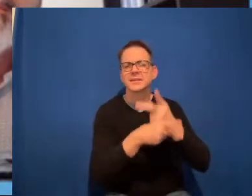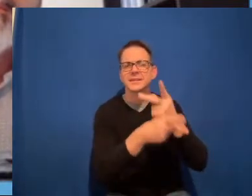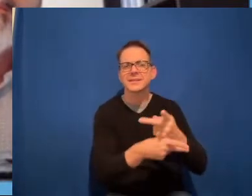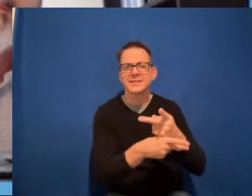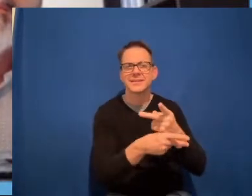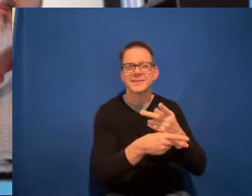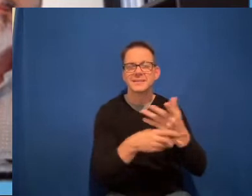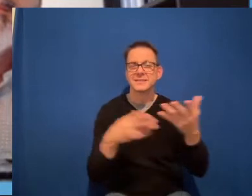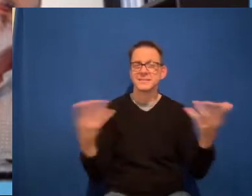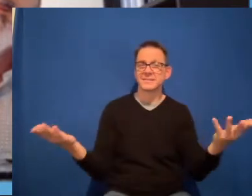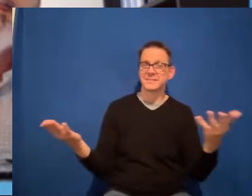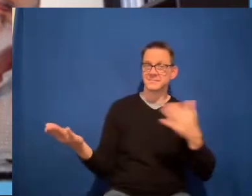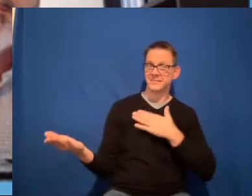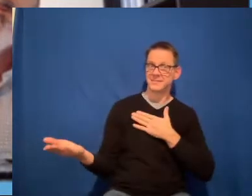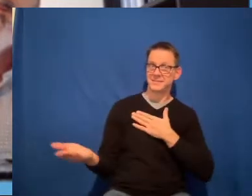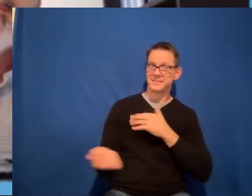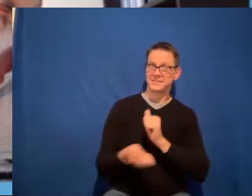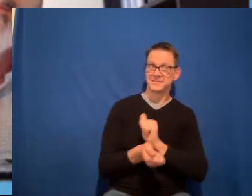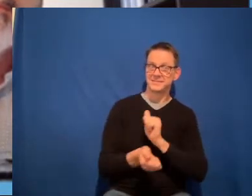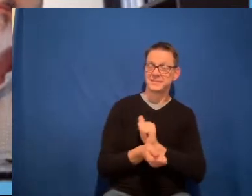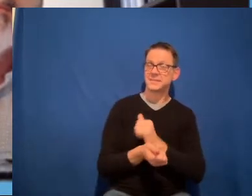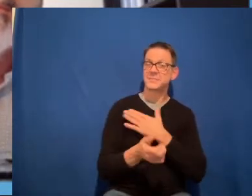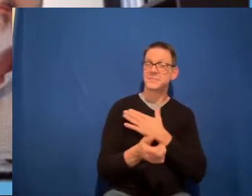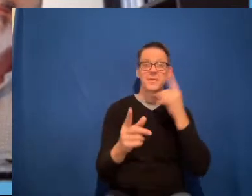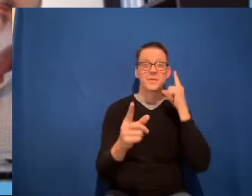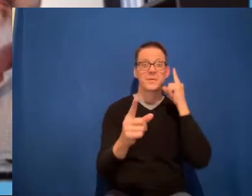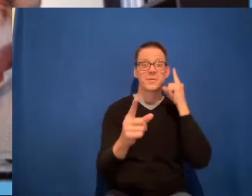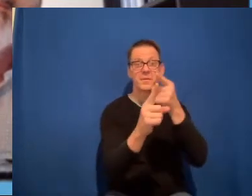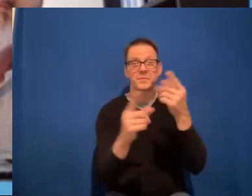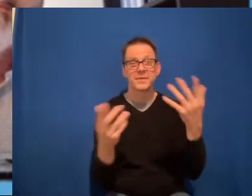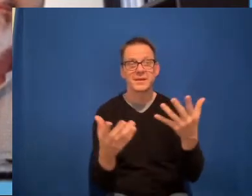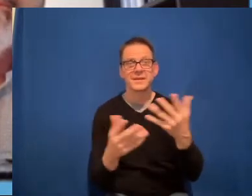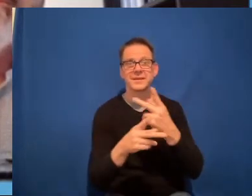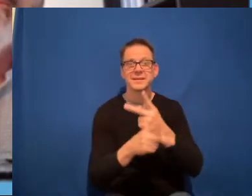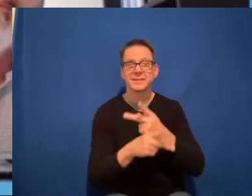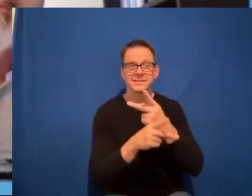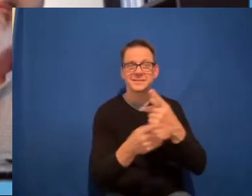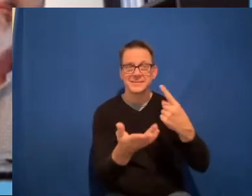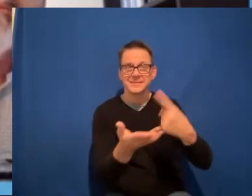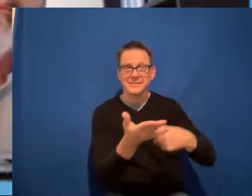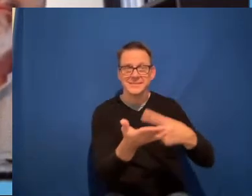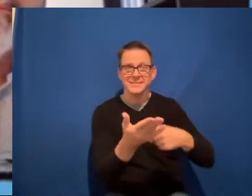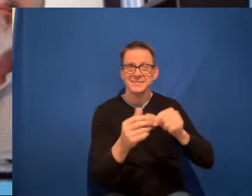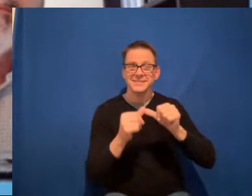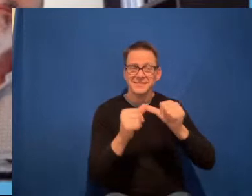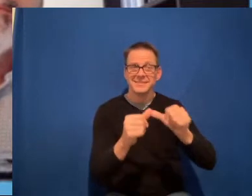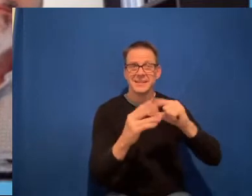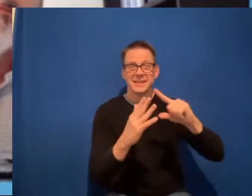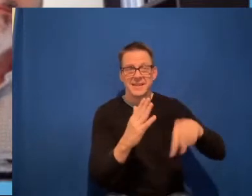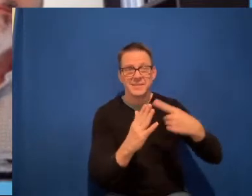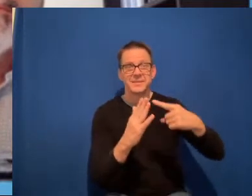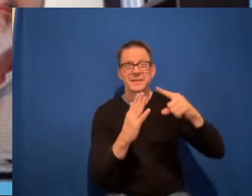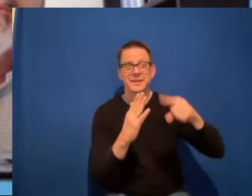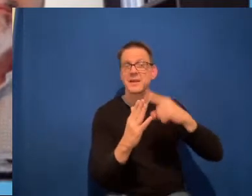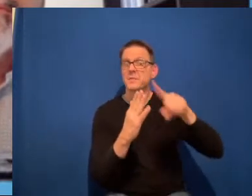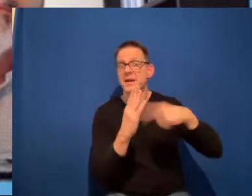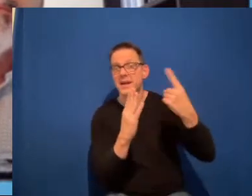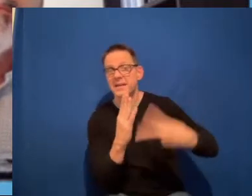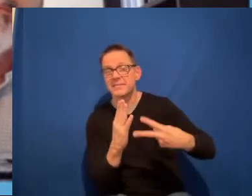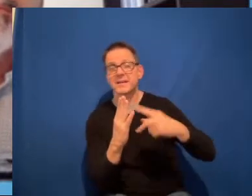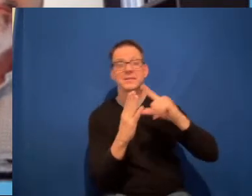colleagues were doing were goals of care discussions lasting an hour and a half. Fee for service, that'd be approximately